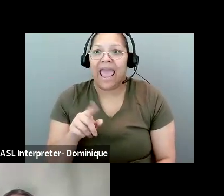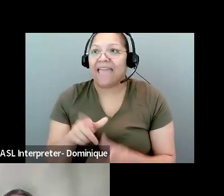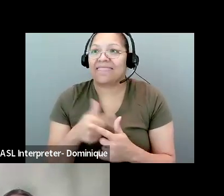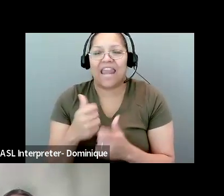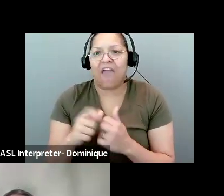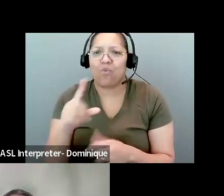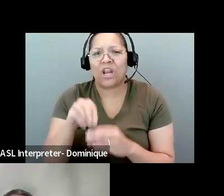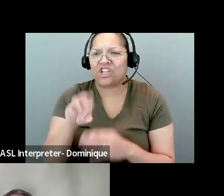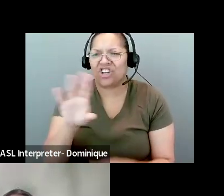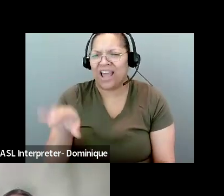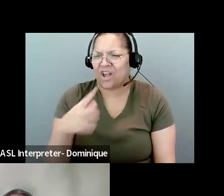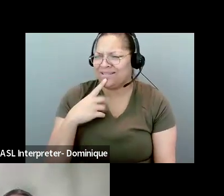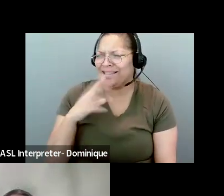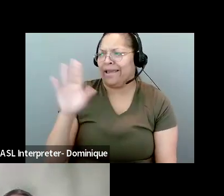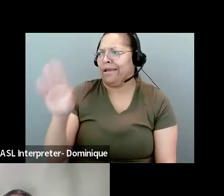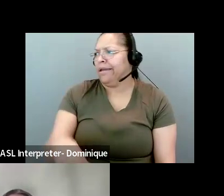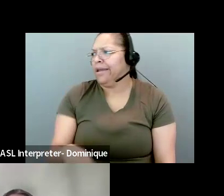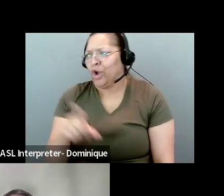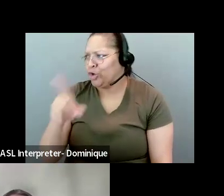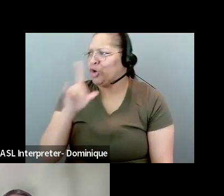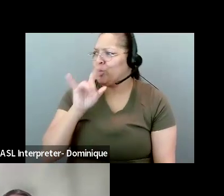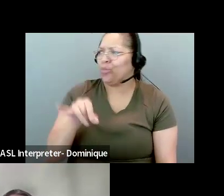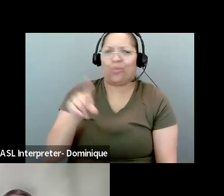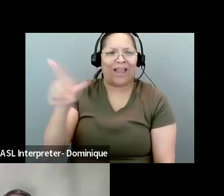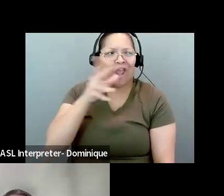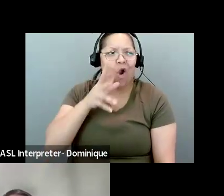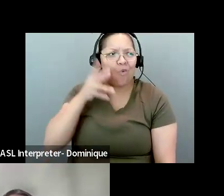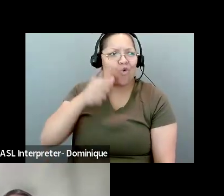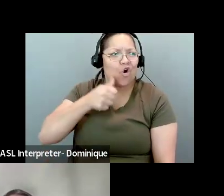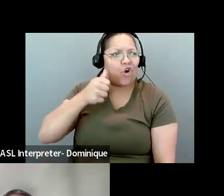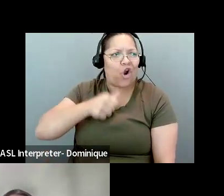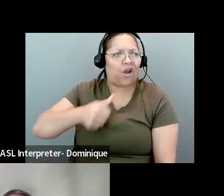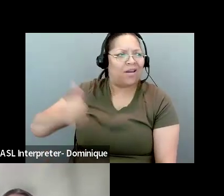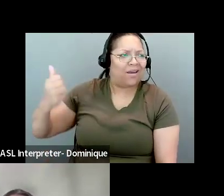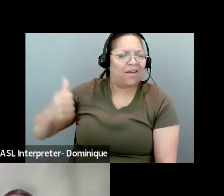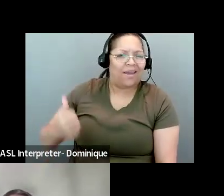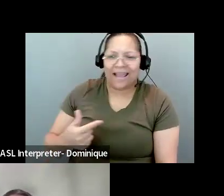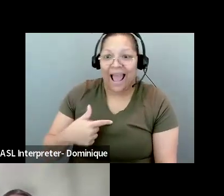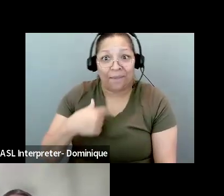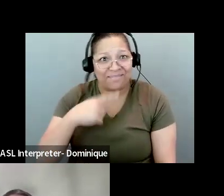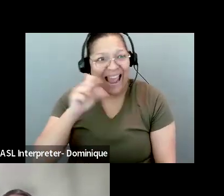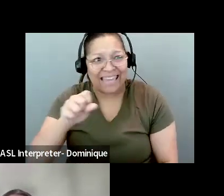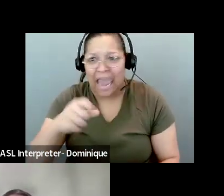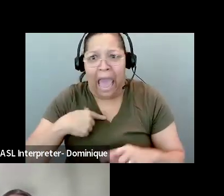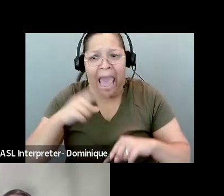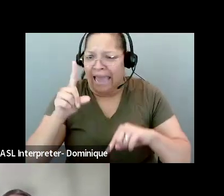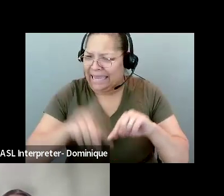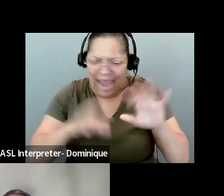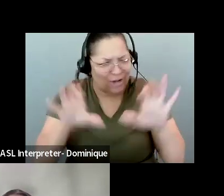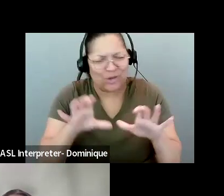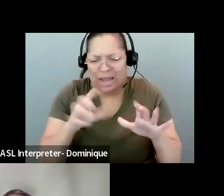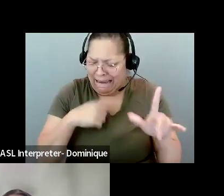in Chicago was like, "Oh God, you really are rural." Yeah, I do not do the big city,